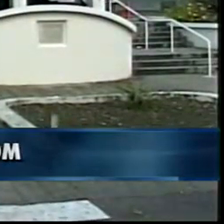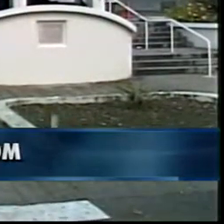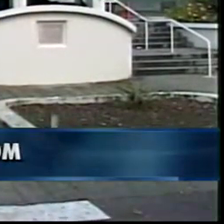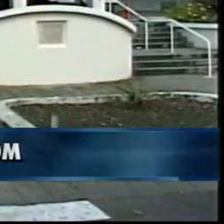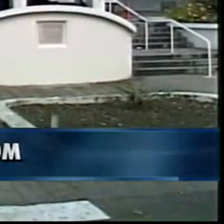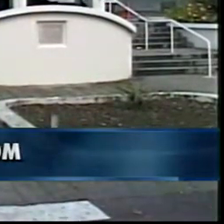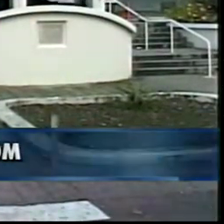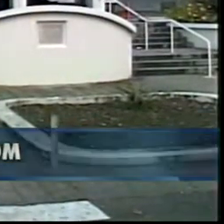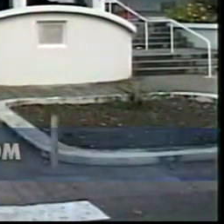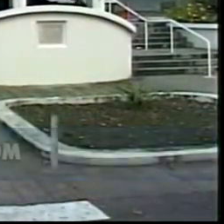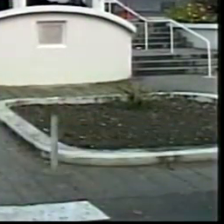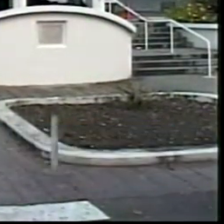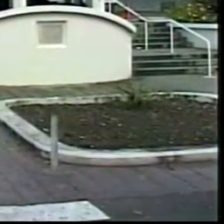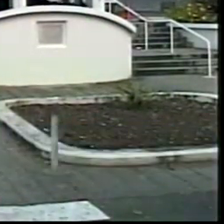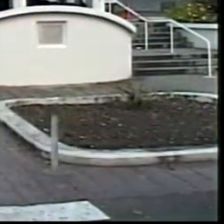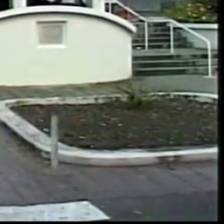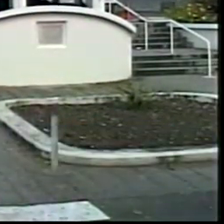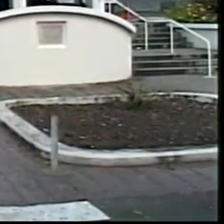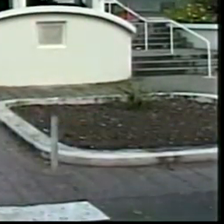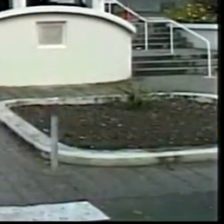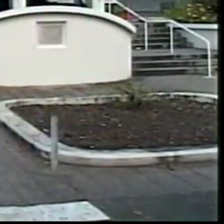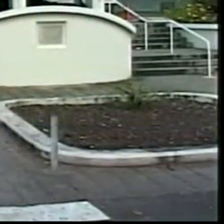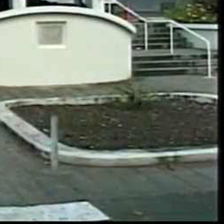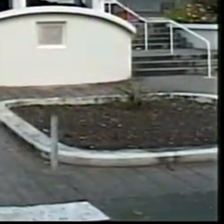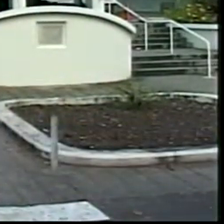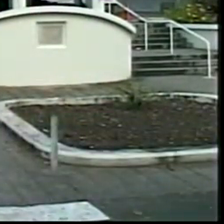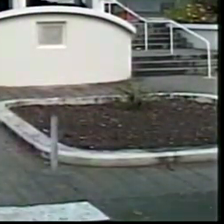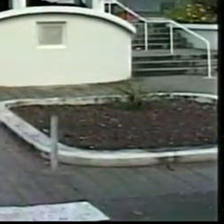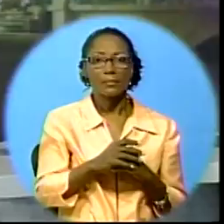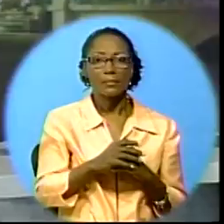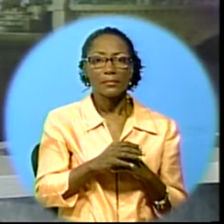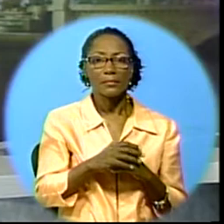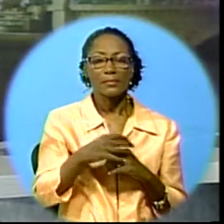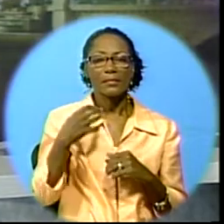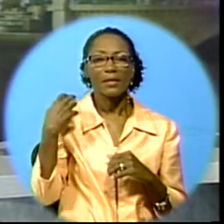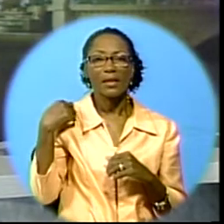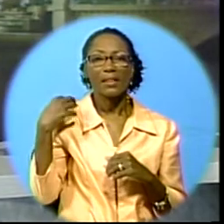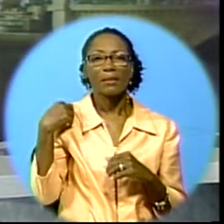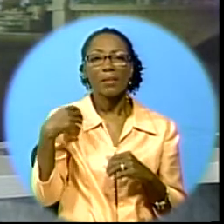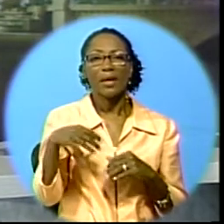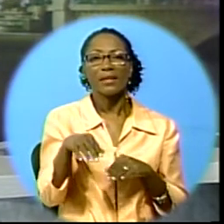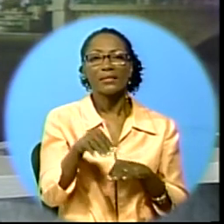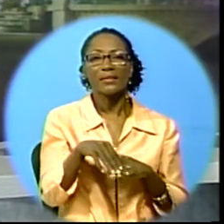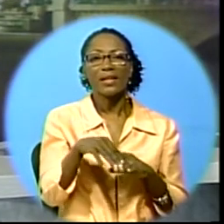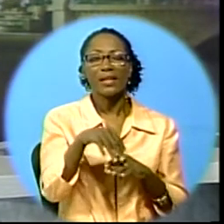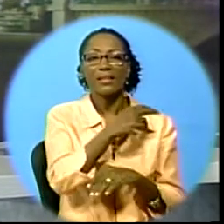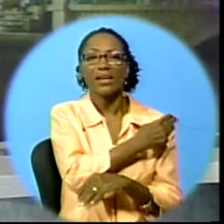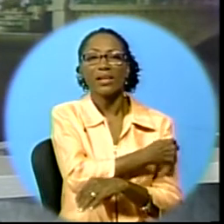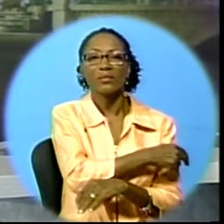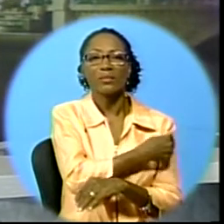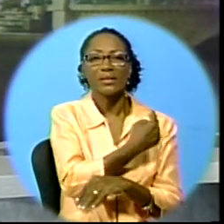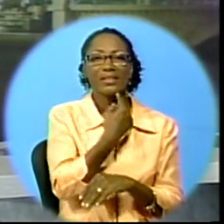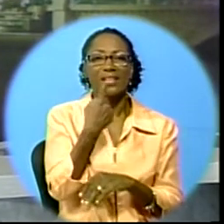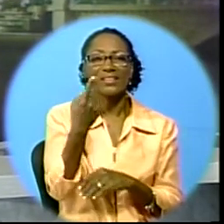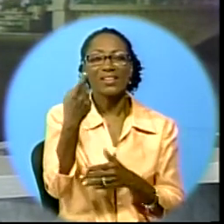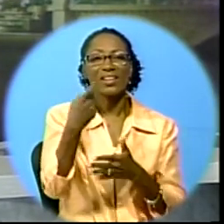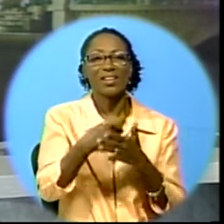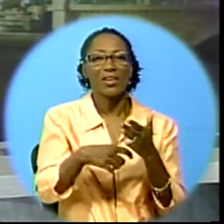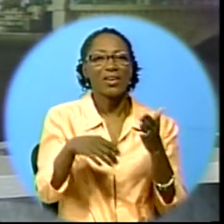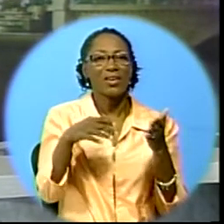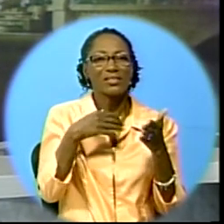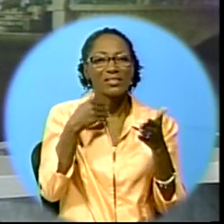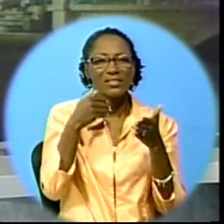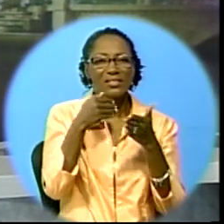www.qehconnect.com, from Monday. Lisa Broom, CBC News. Well, the Chief Executive Officer of the hospital says it